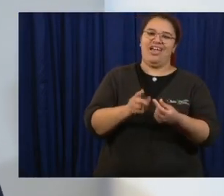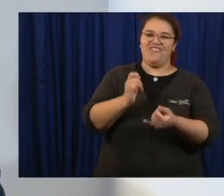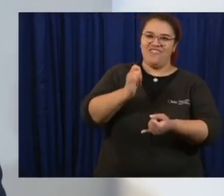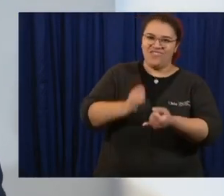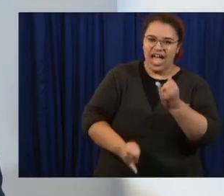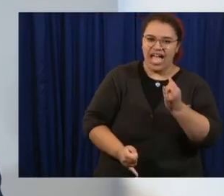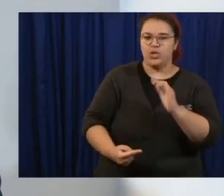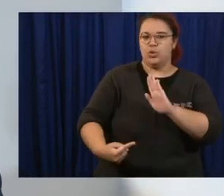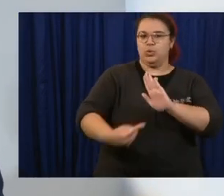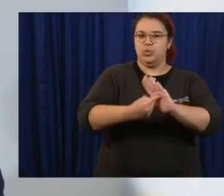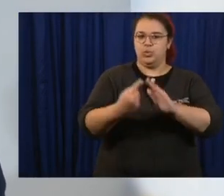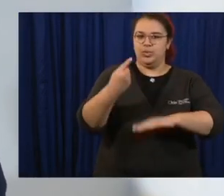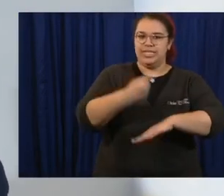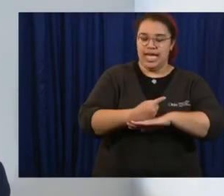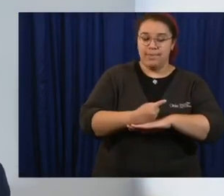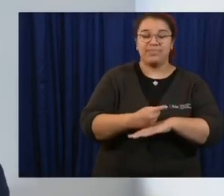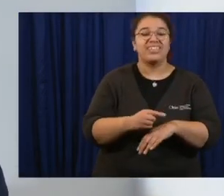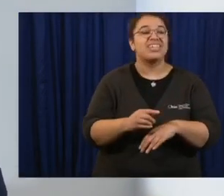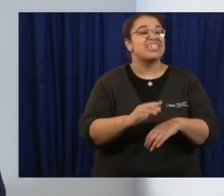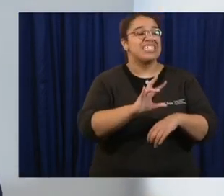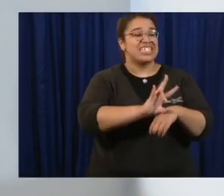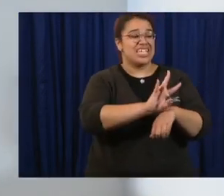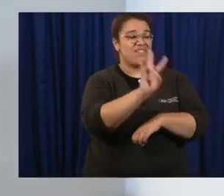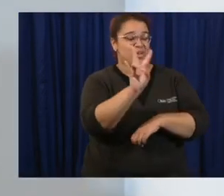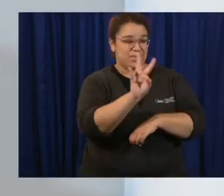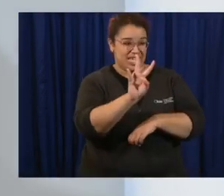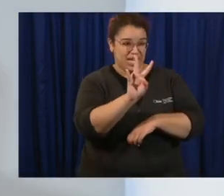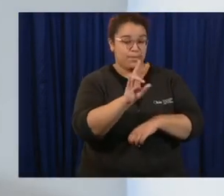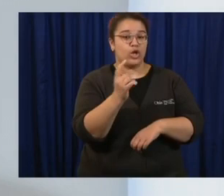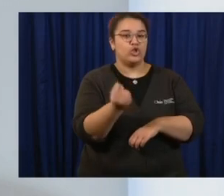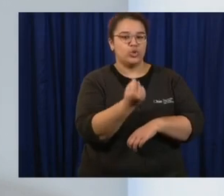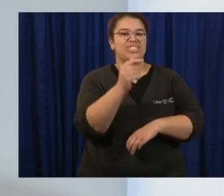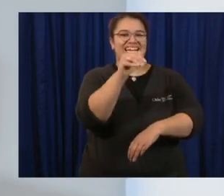night. Actual election day, Actual then. election day, yes.